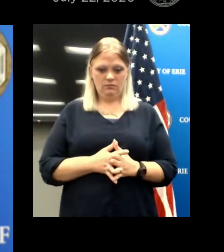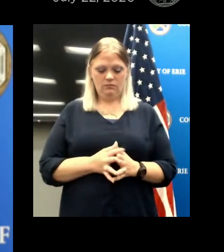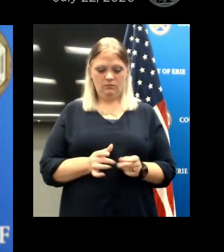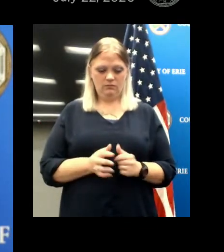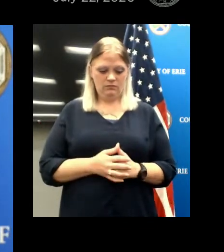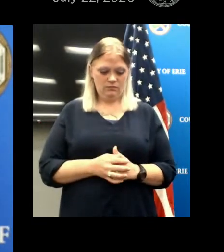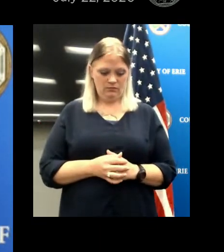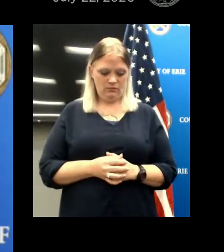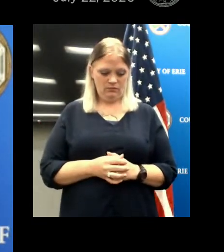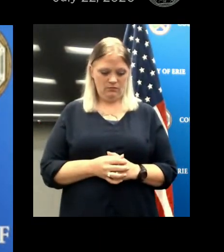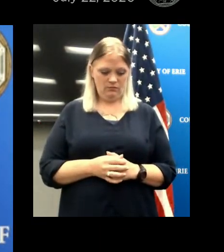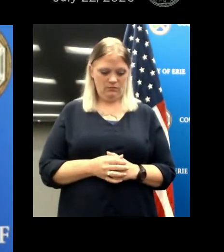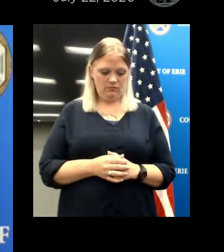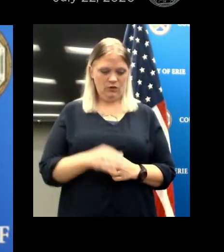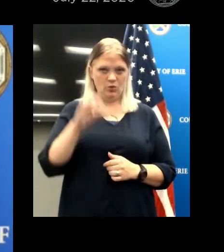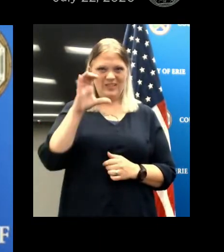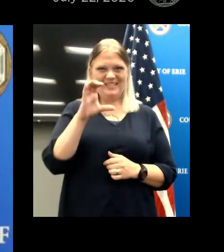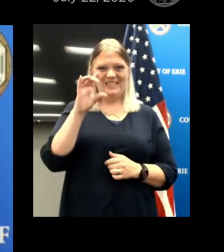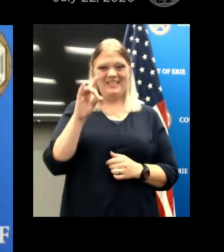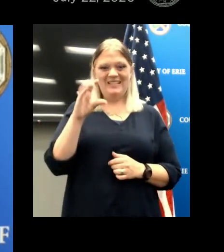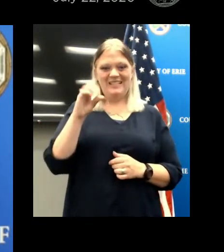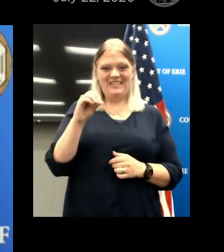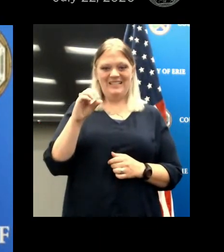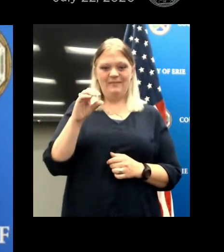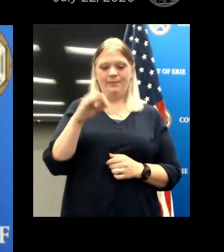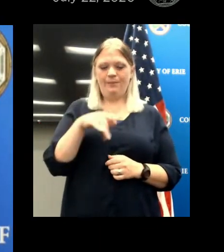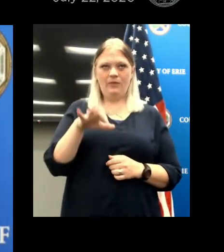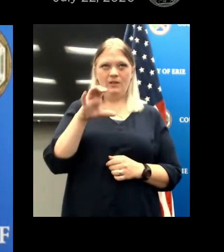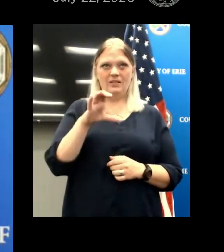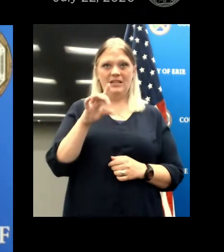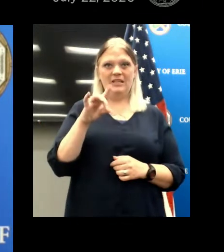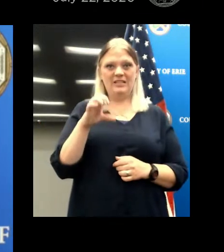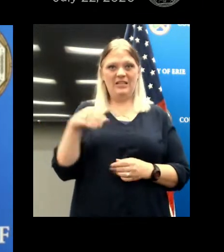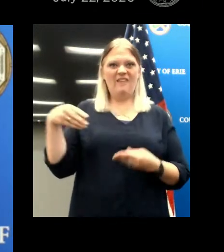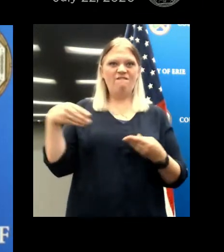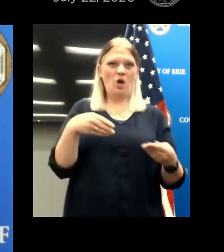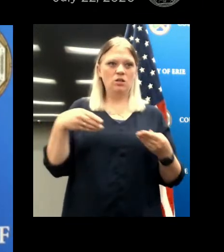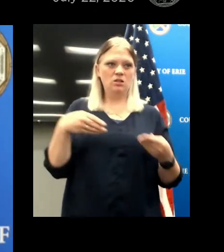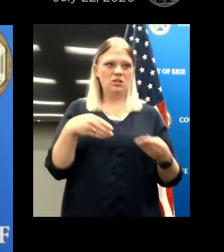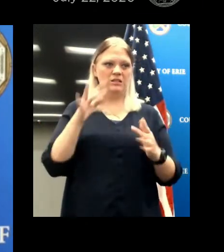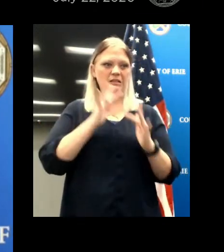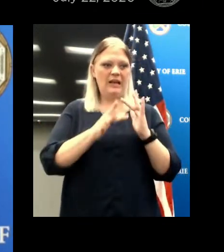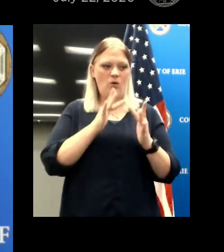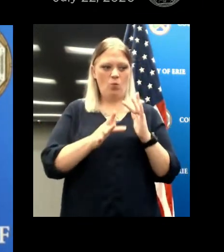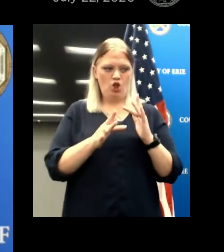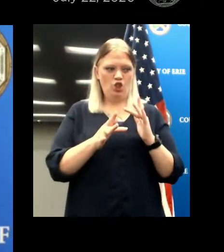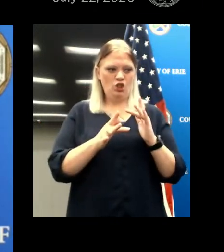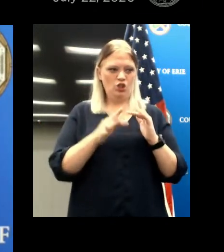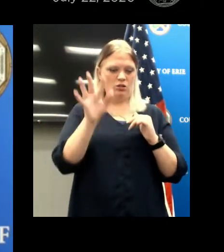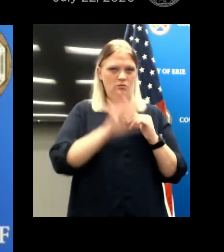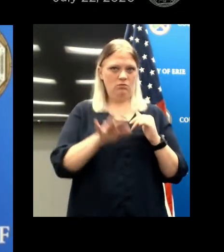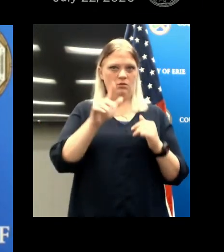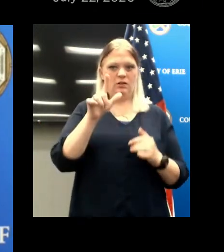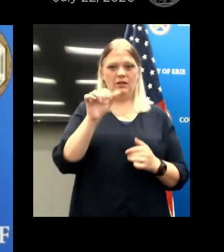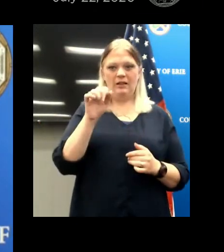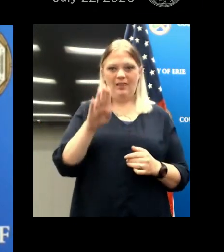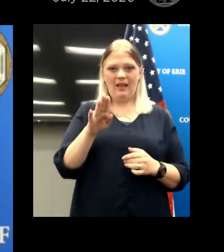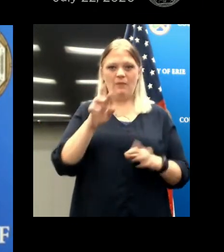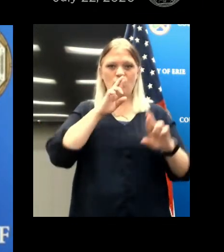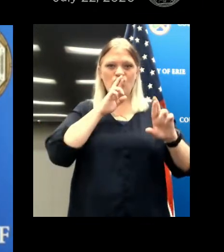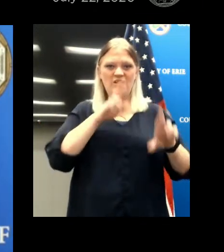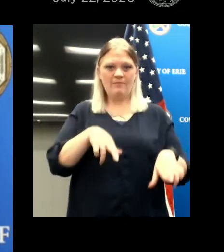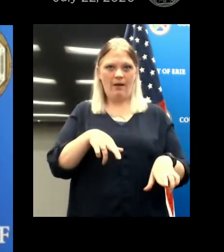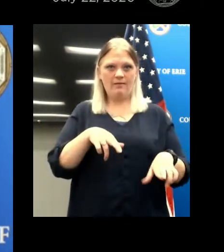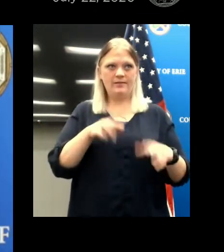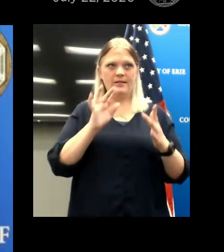So the CDC funds and networks of public health laboratories throughout the country called, as I said, the Laboratory Response Network.